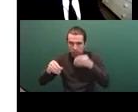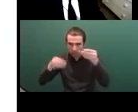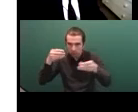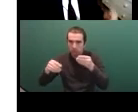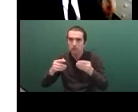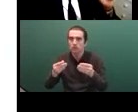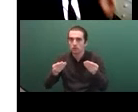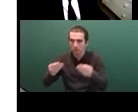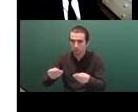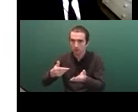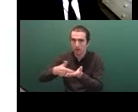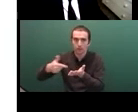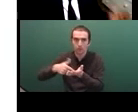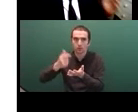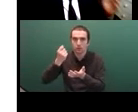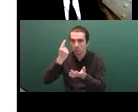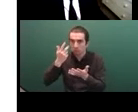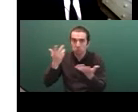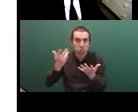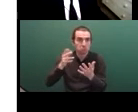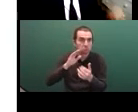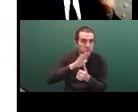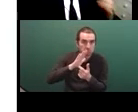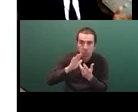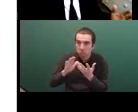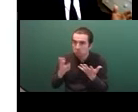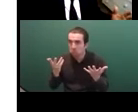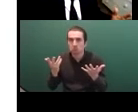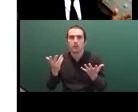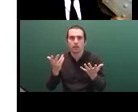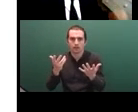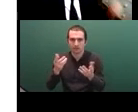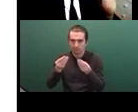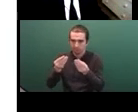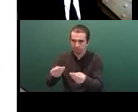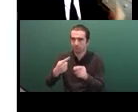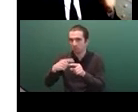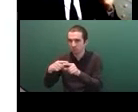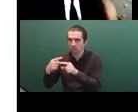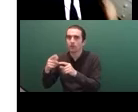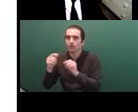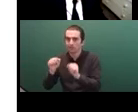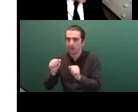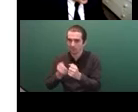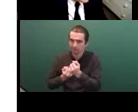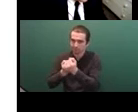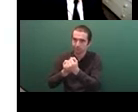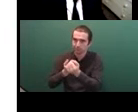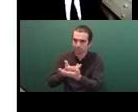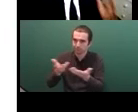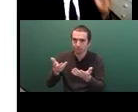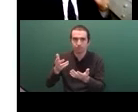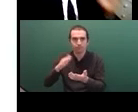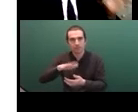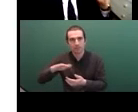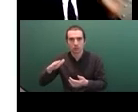learning difficulties. We need information grids, concrete objects. We need to use cameras. Children who can't write or